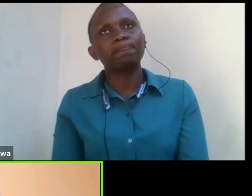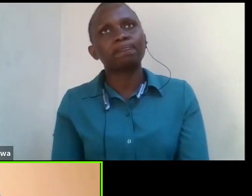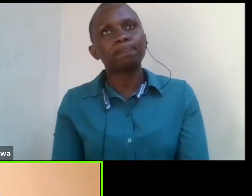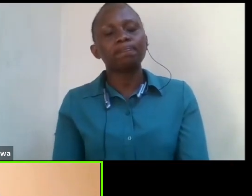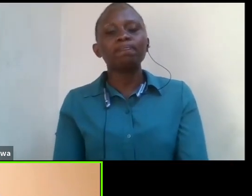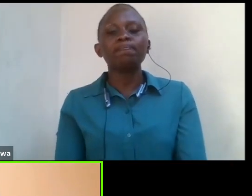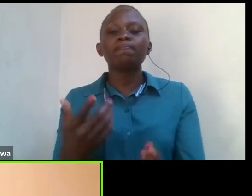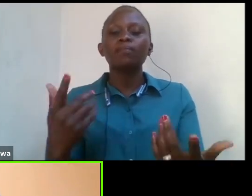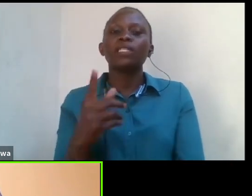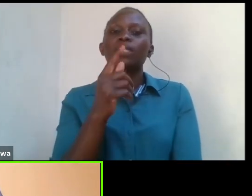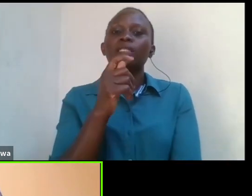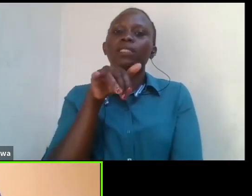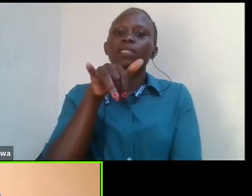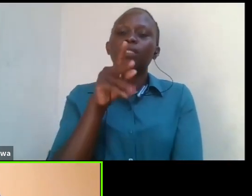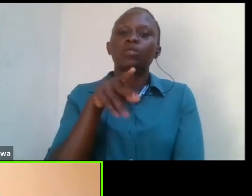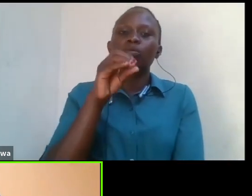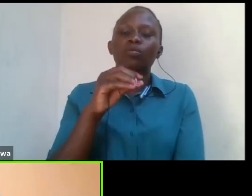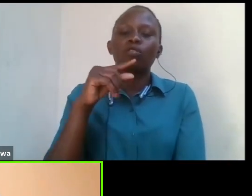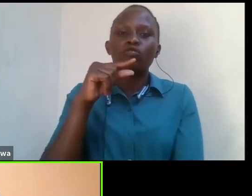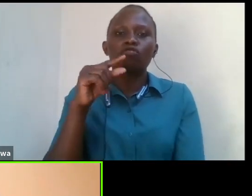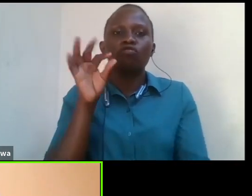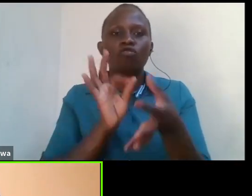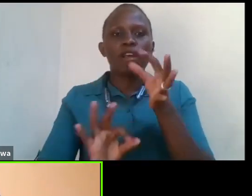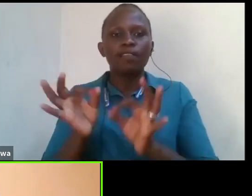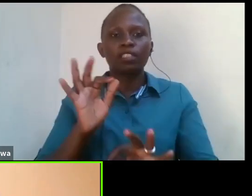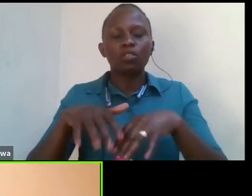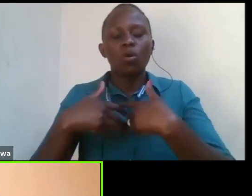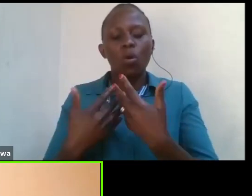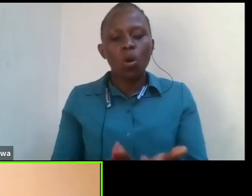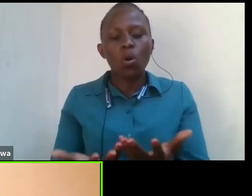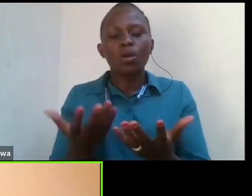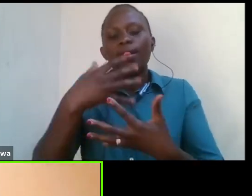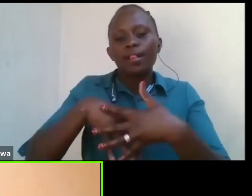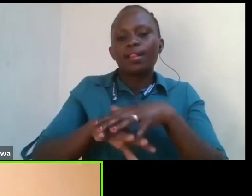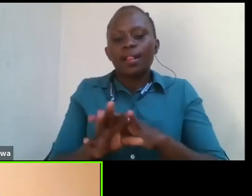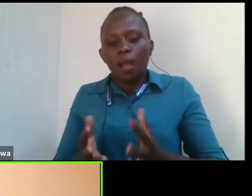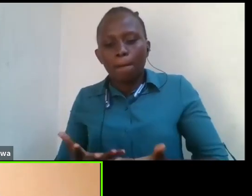or integrated circuit layouts.